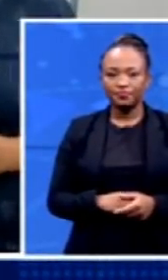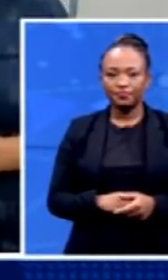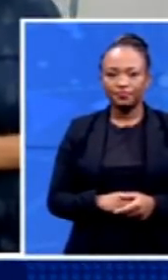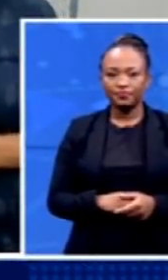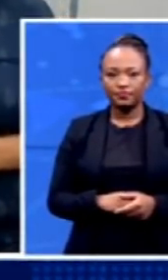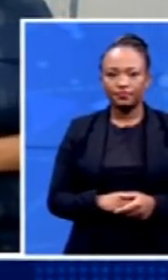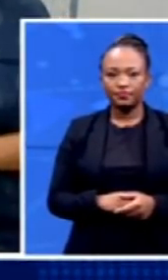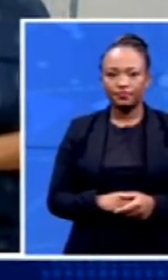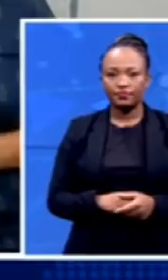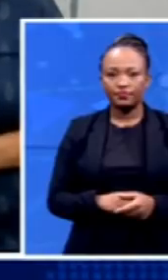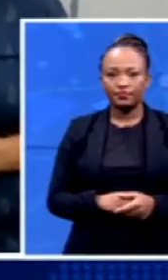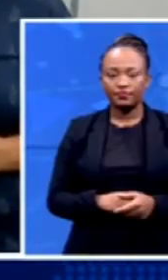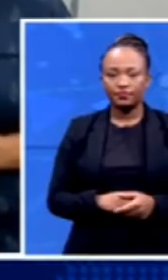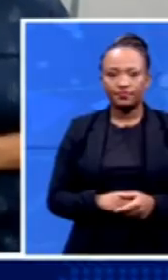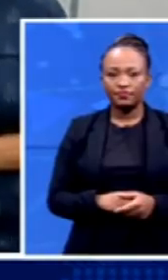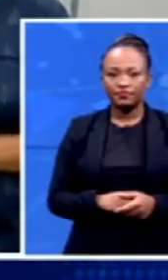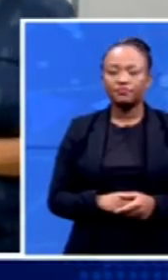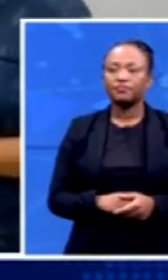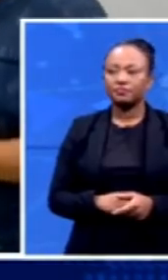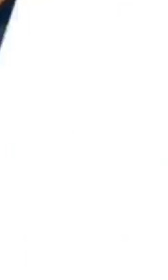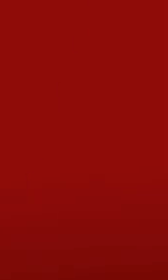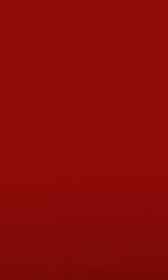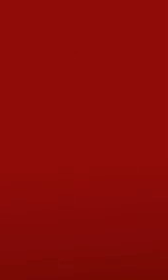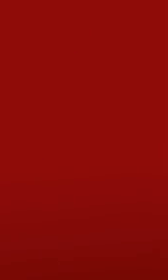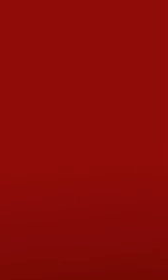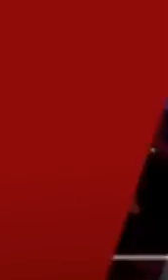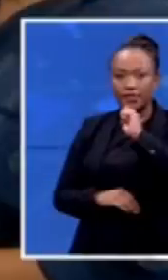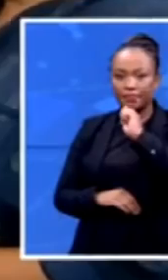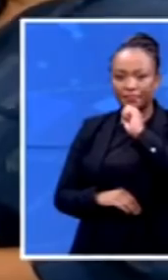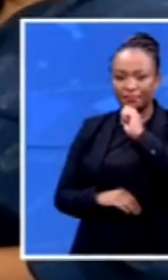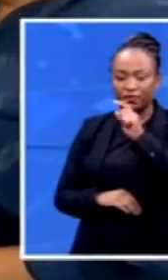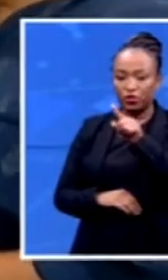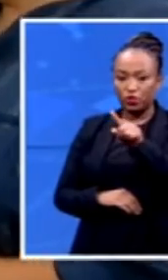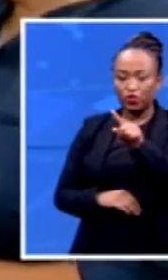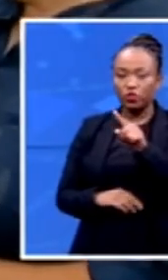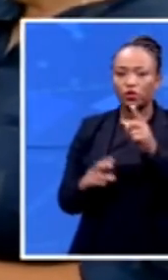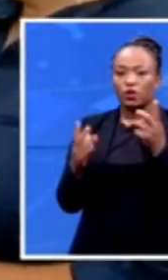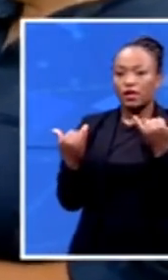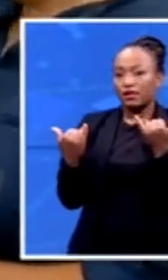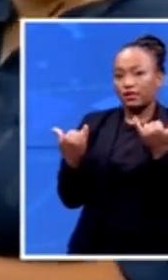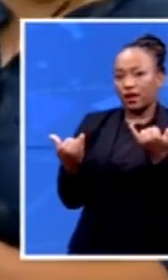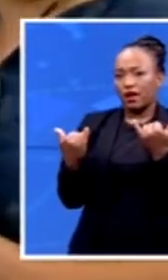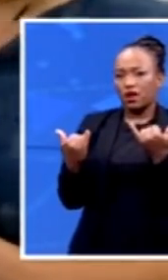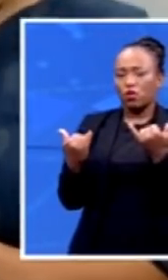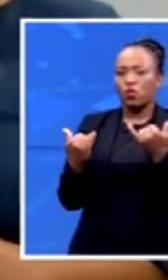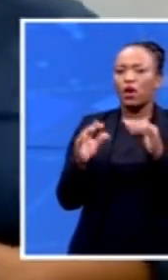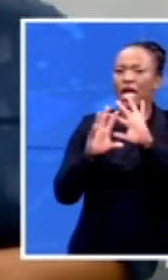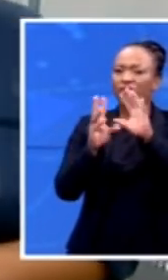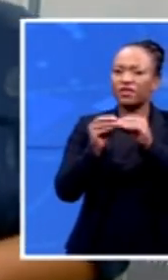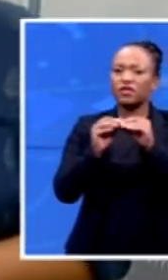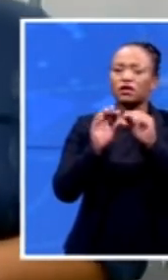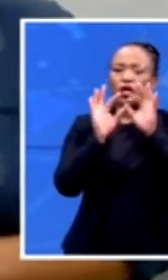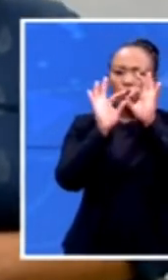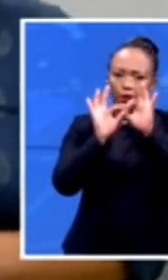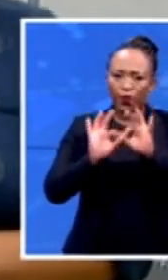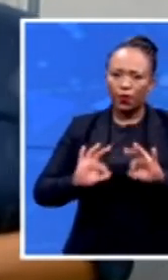Well, a very good morning to you. Right now it seems all quiet. You can see the barricades are up, there's police presence here,